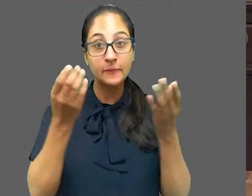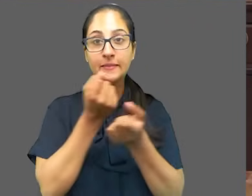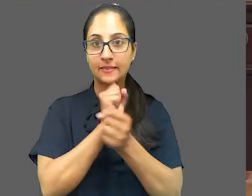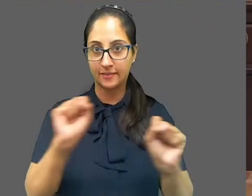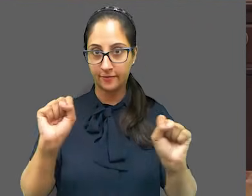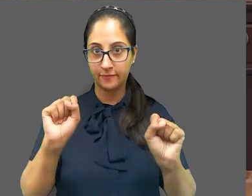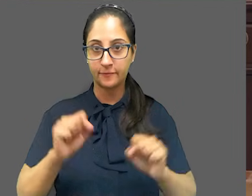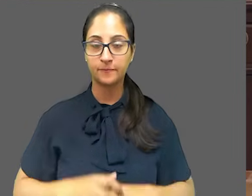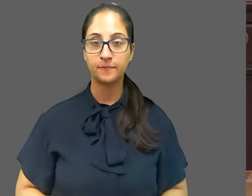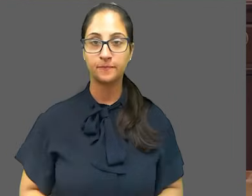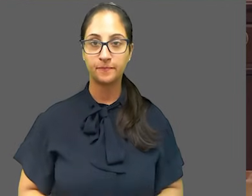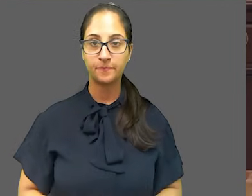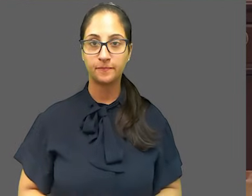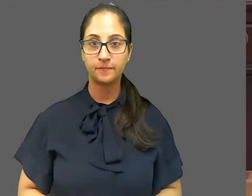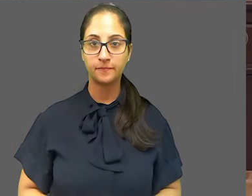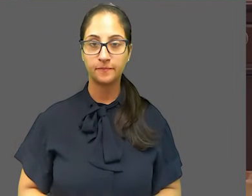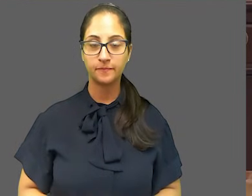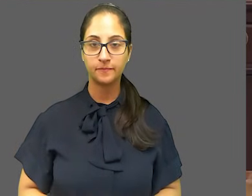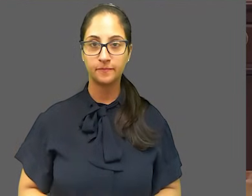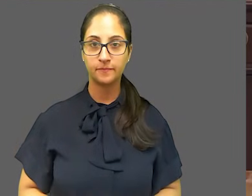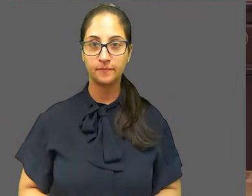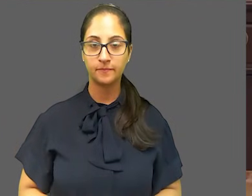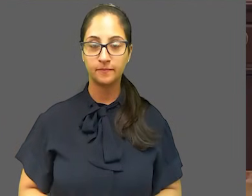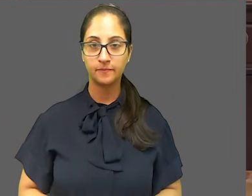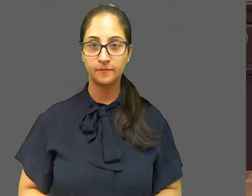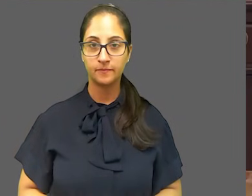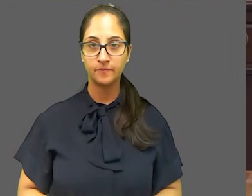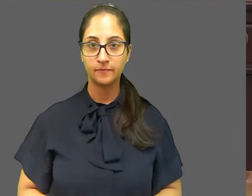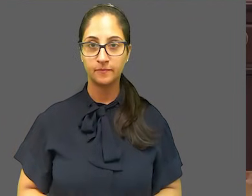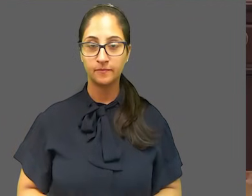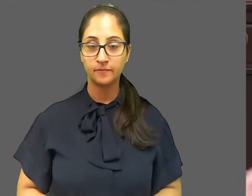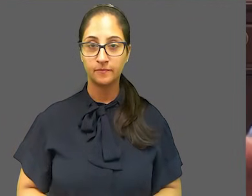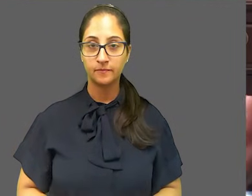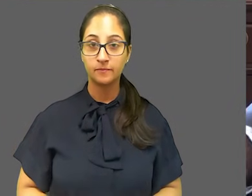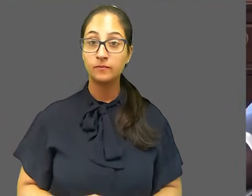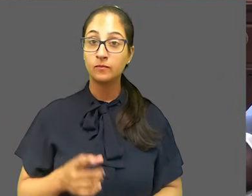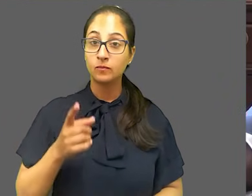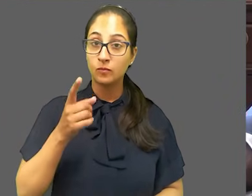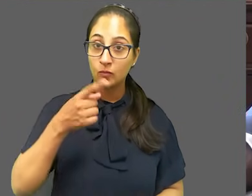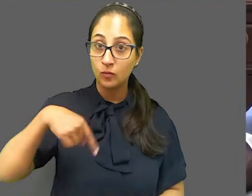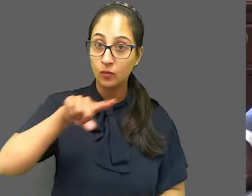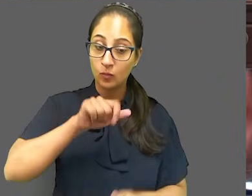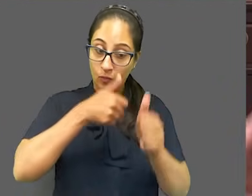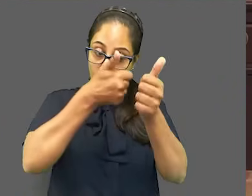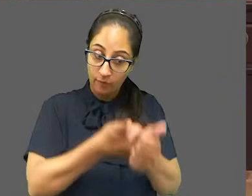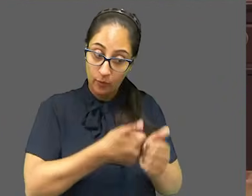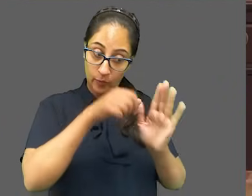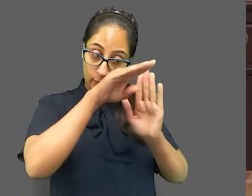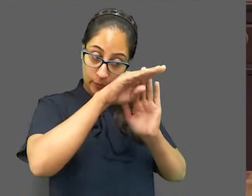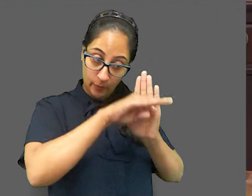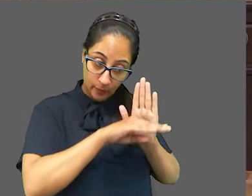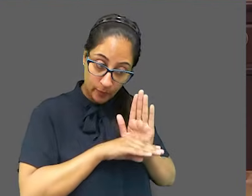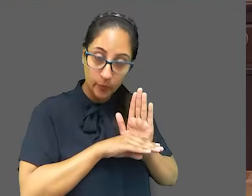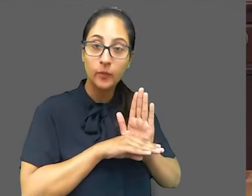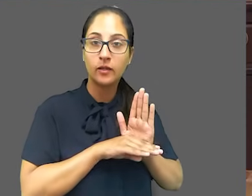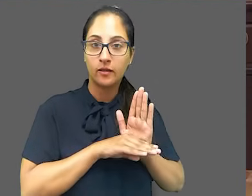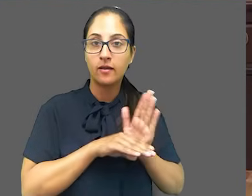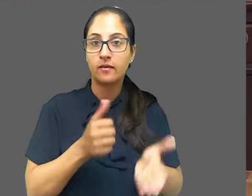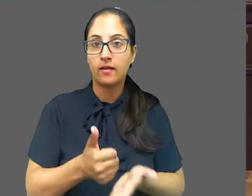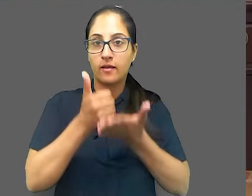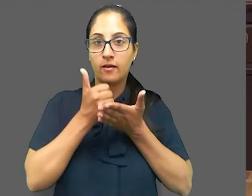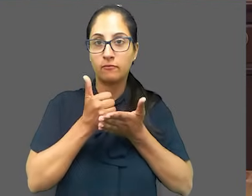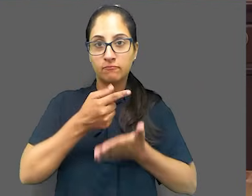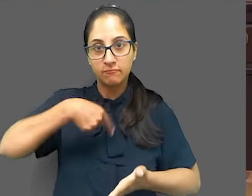facilities. This has allowed us to open our Jamaat Khanas across the country while adhering to public